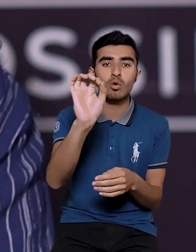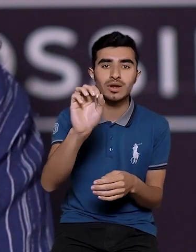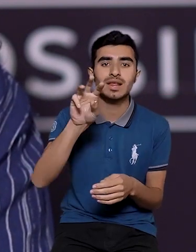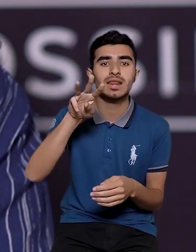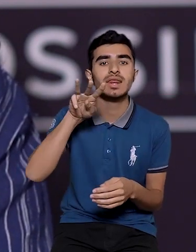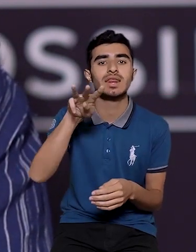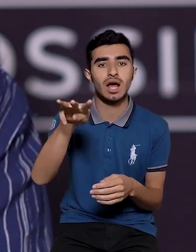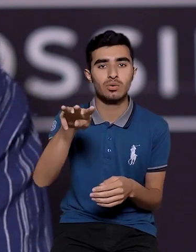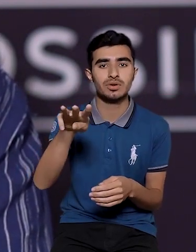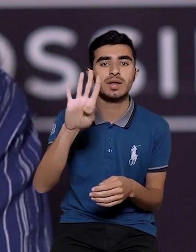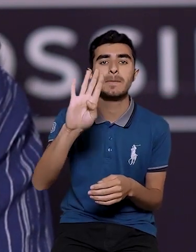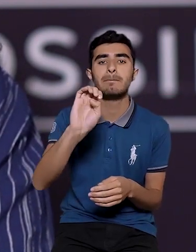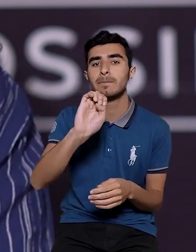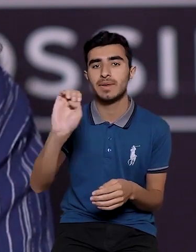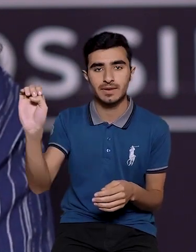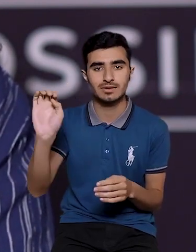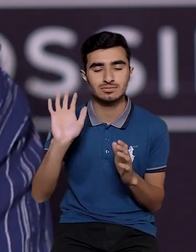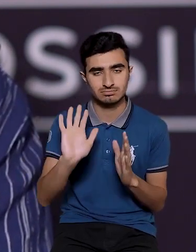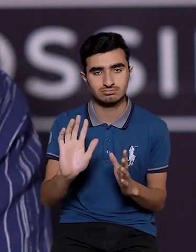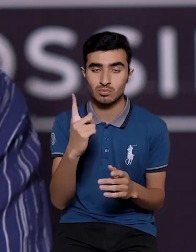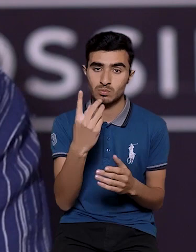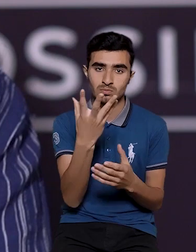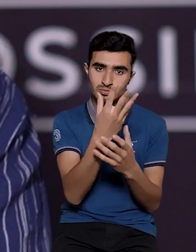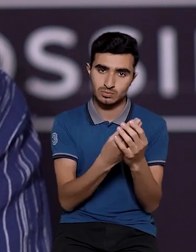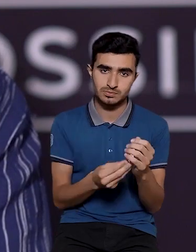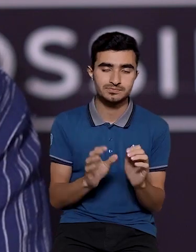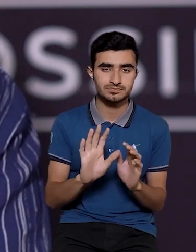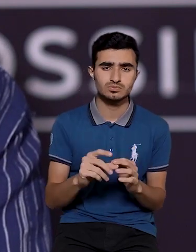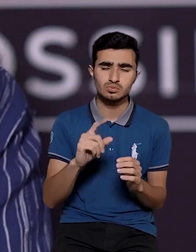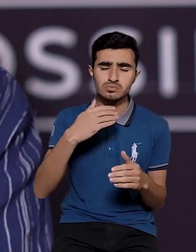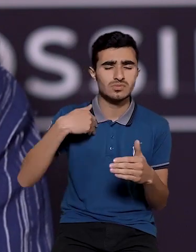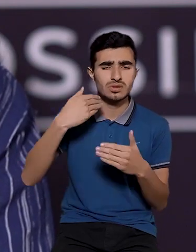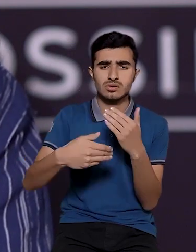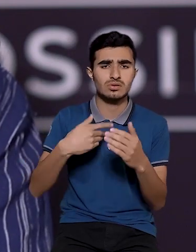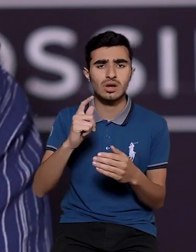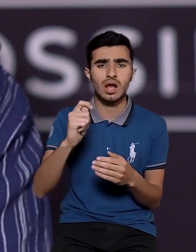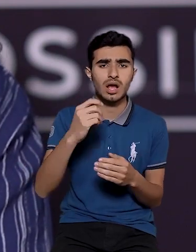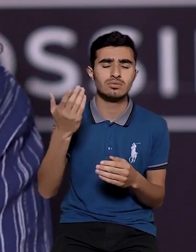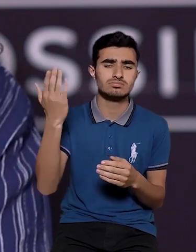So I've been doing this for a few years now, and at some point,